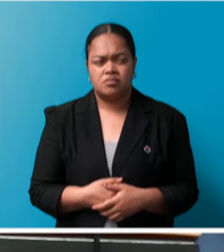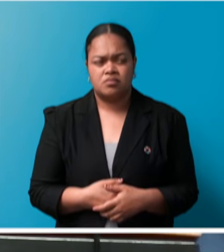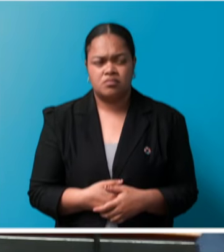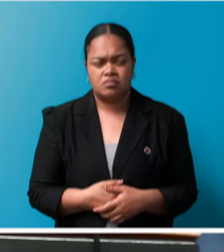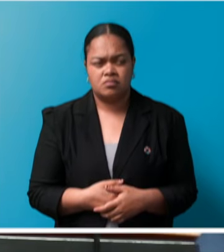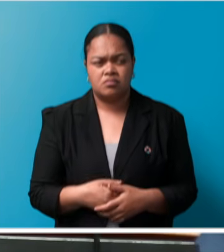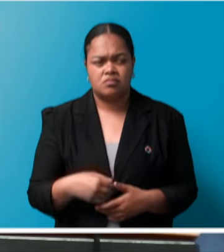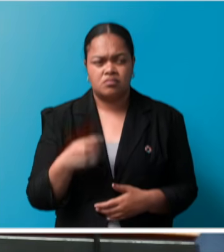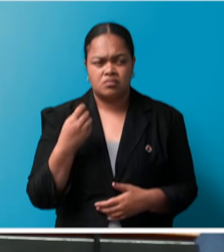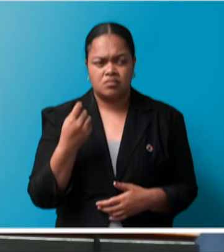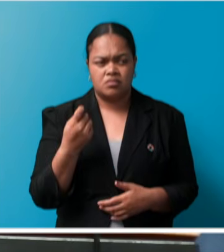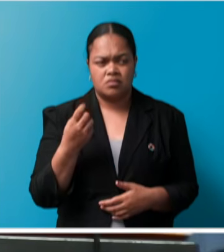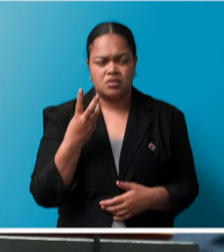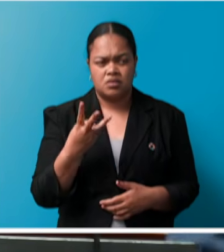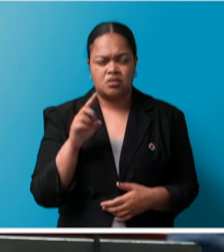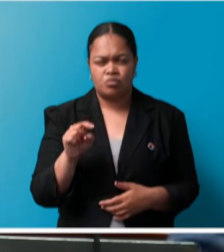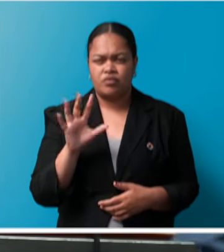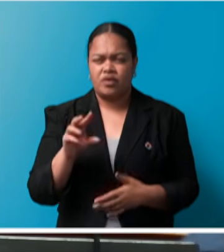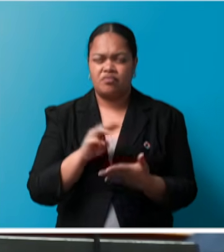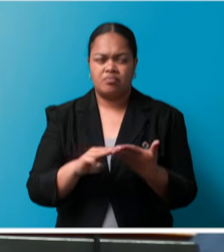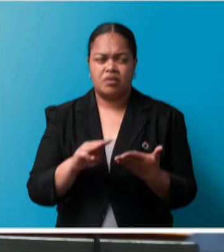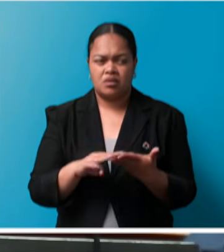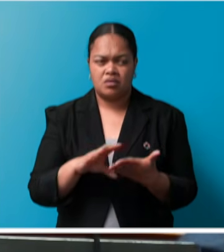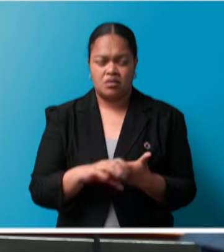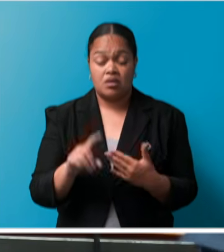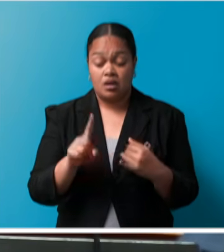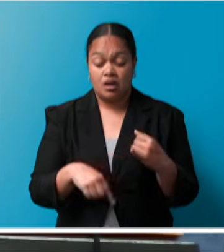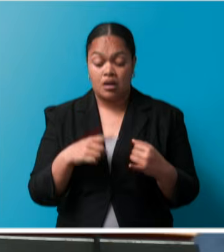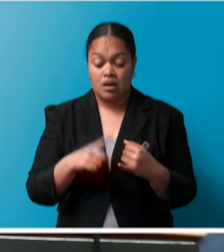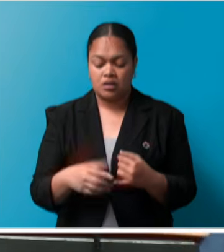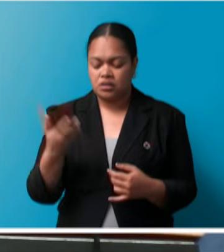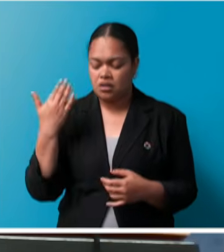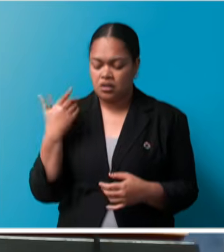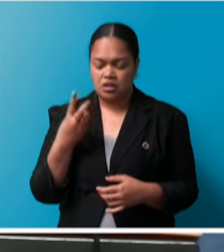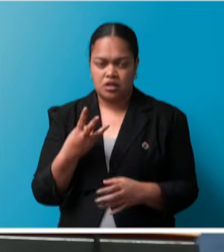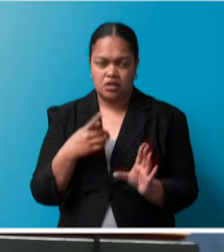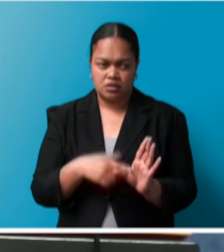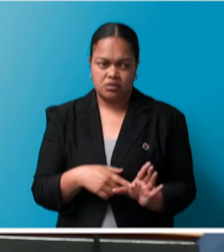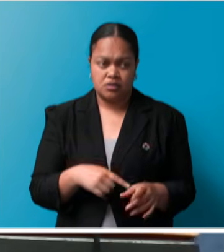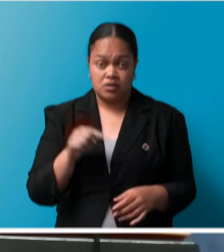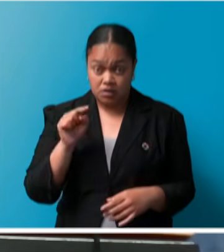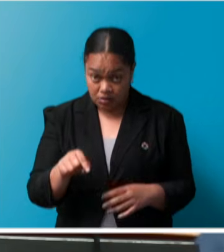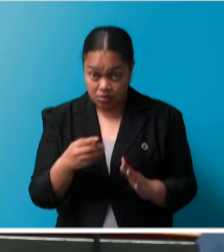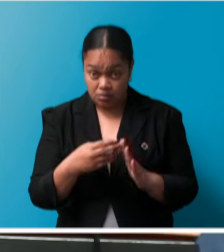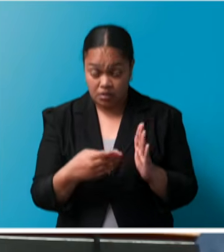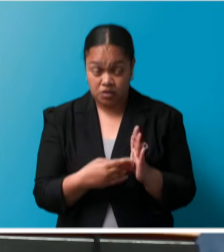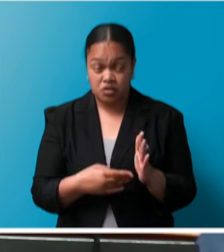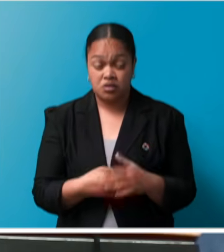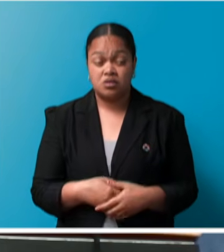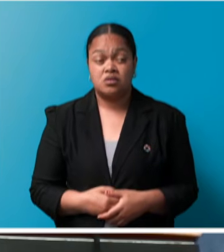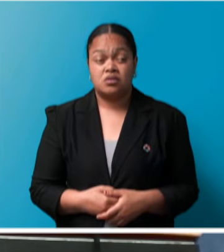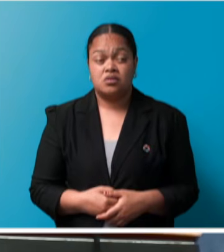almost $3.5 million in the last 3 years. This budget, we're giving